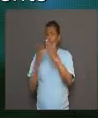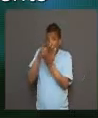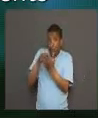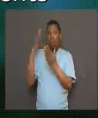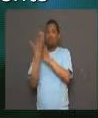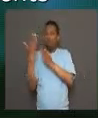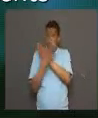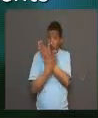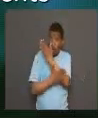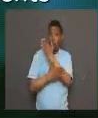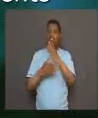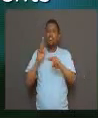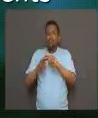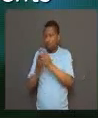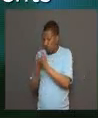rural settlements.